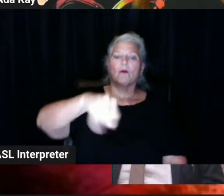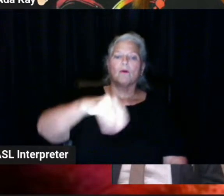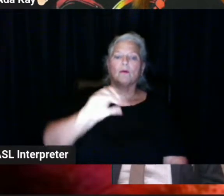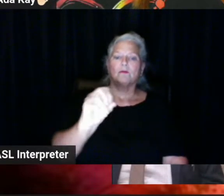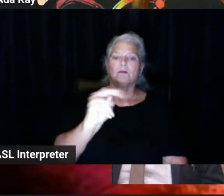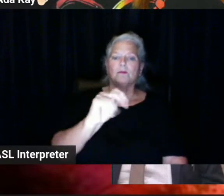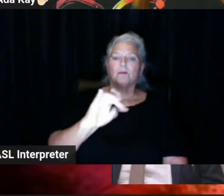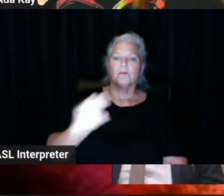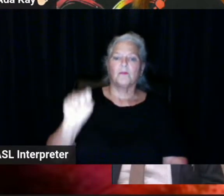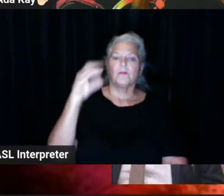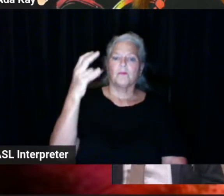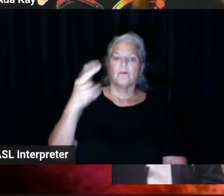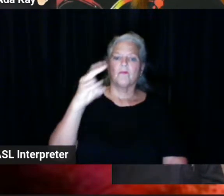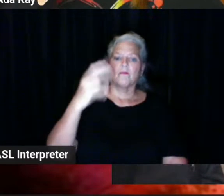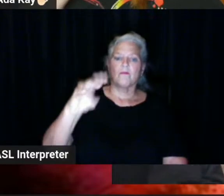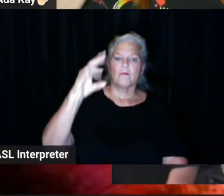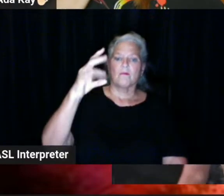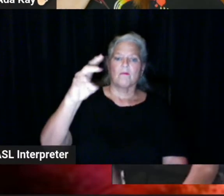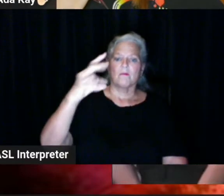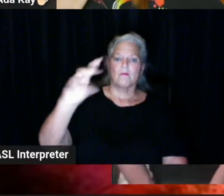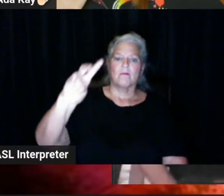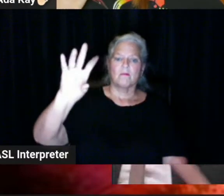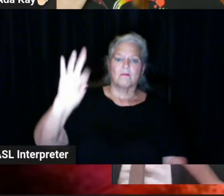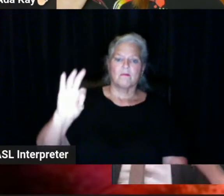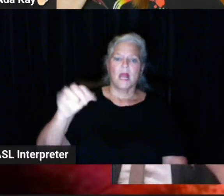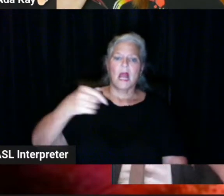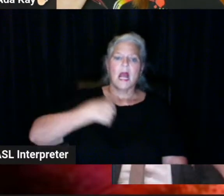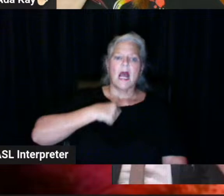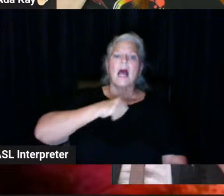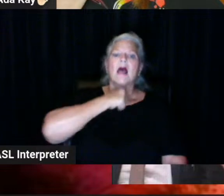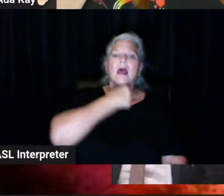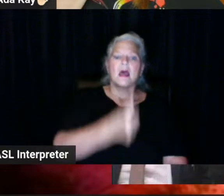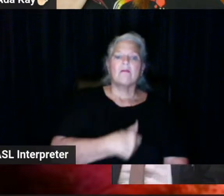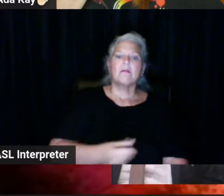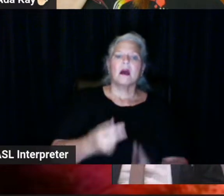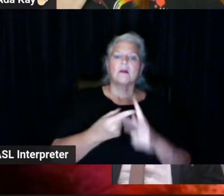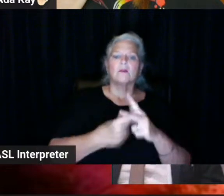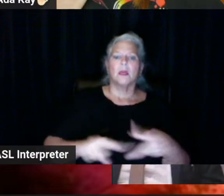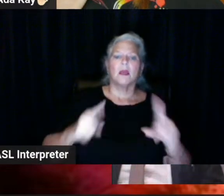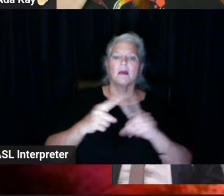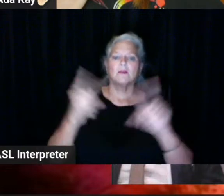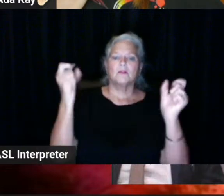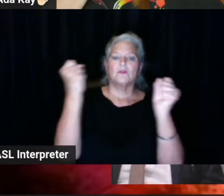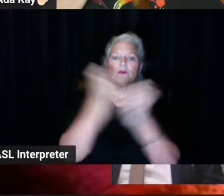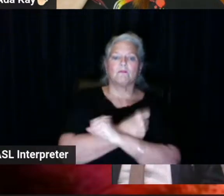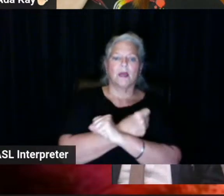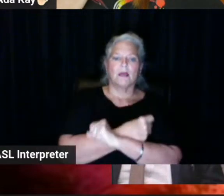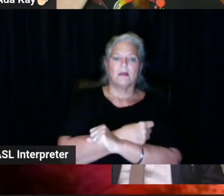1779. I have not begun to fight. Thank you, Ms. O'Donnell.